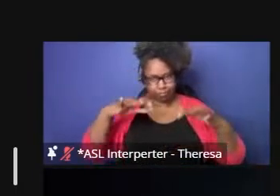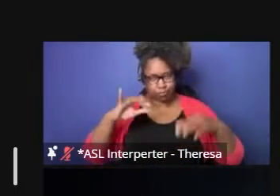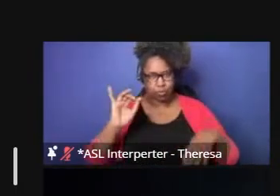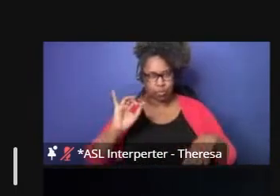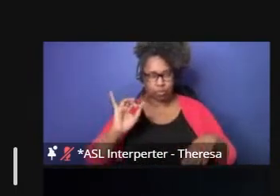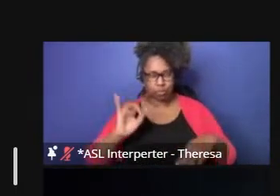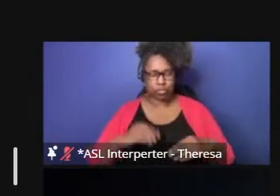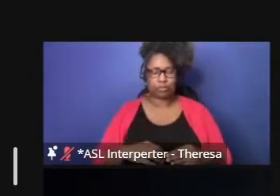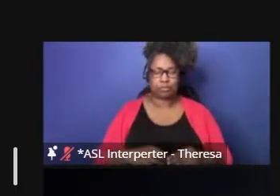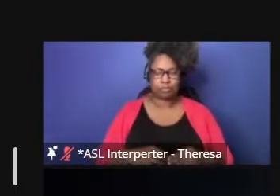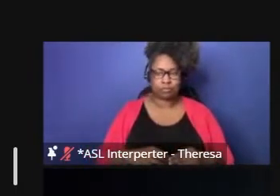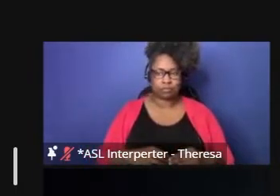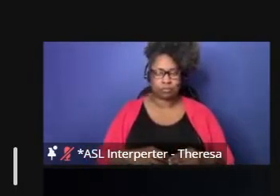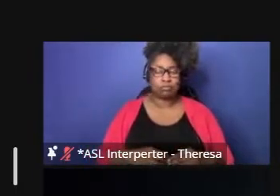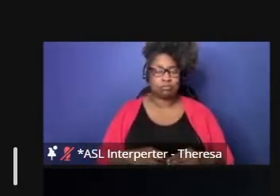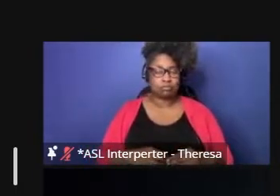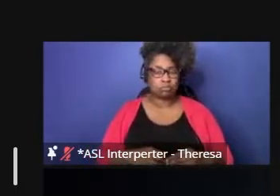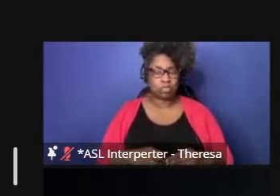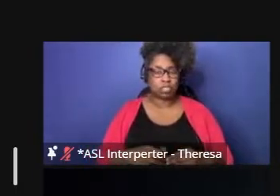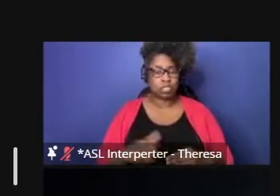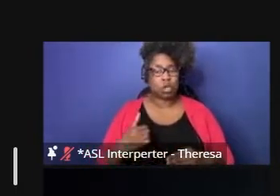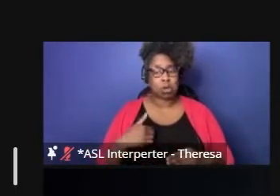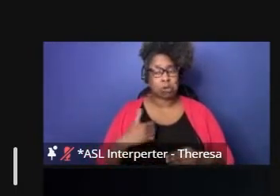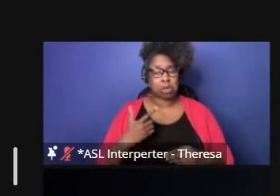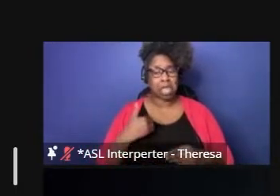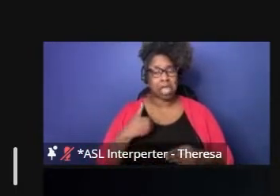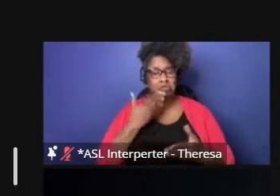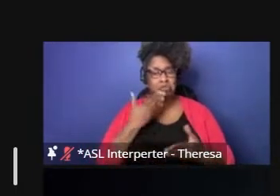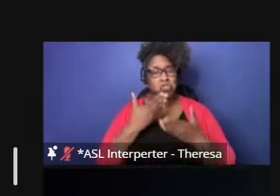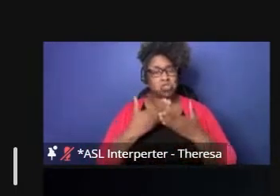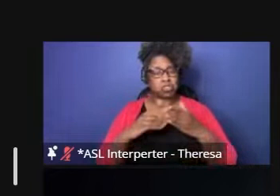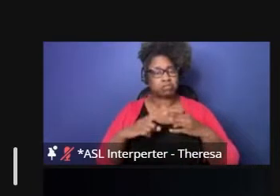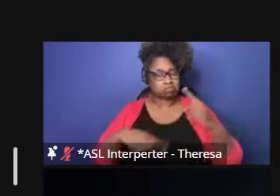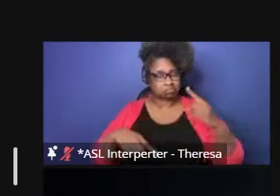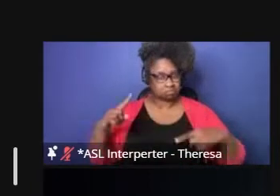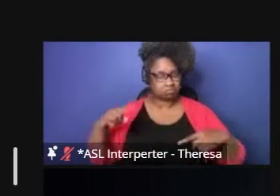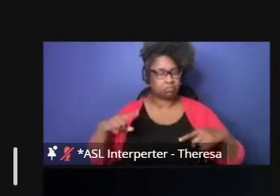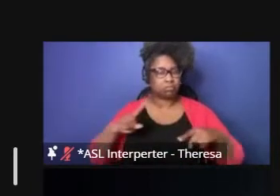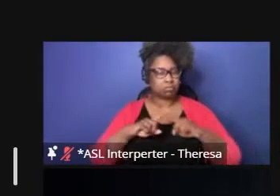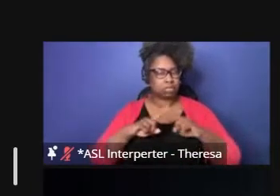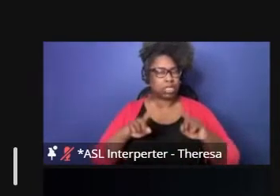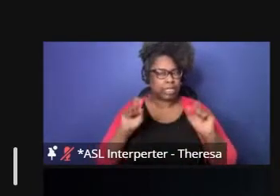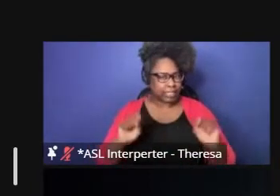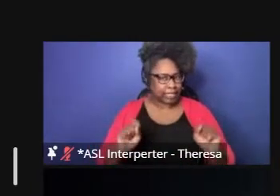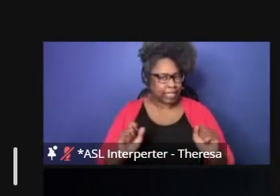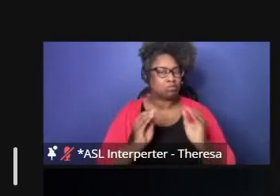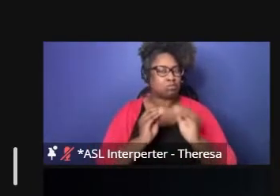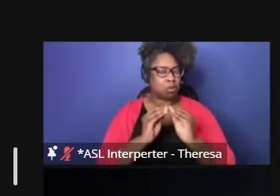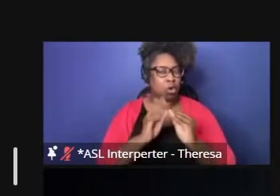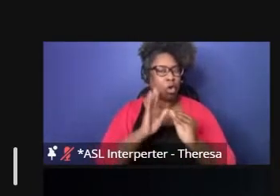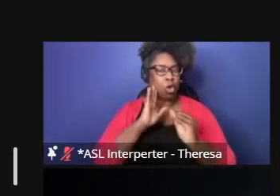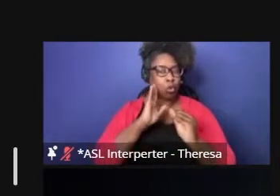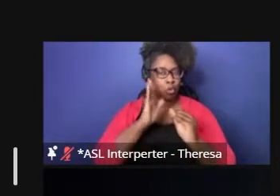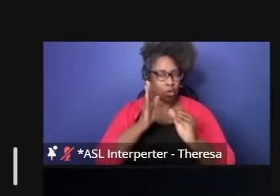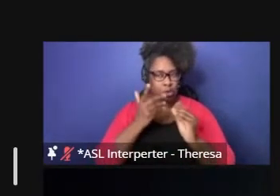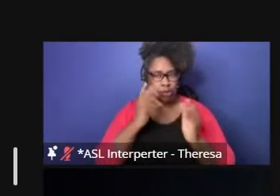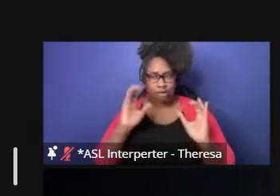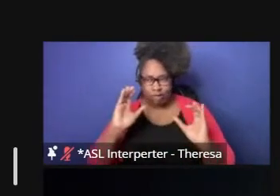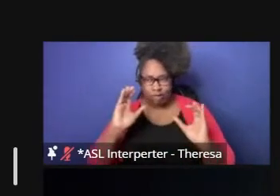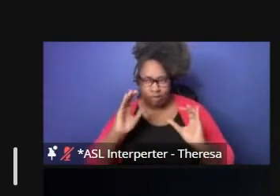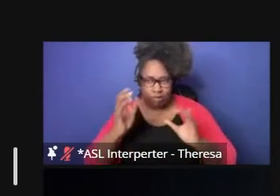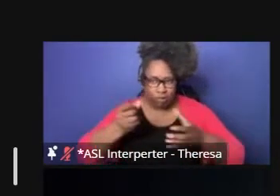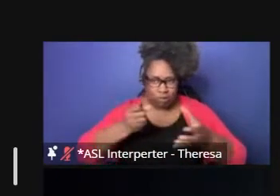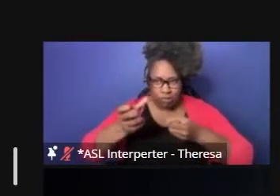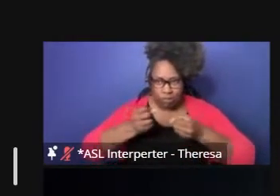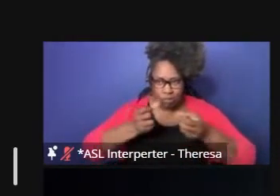a reasonably good distribution here considering. But we think there's more. So we're going to go get it before finalizing our committee.